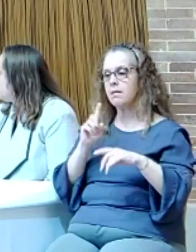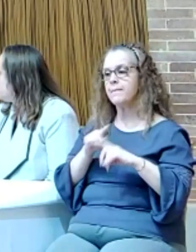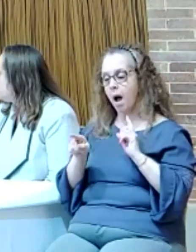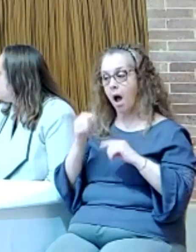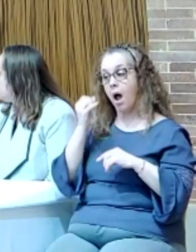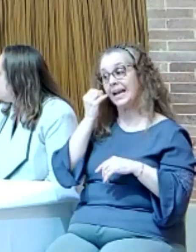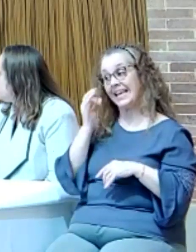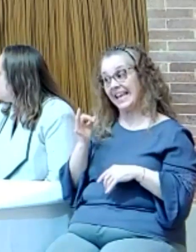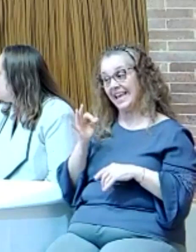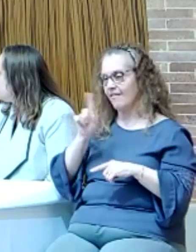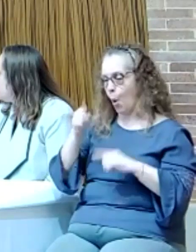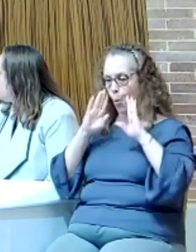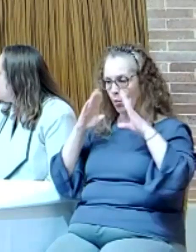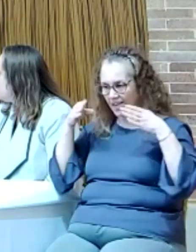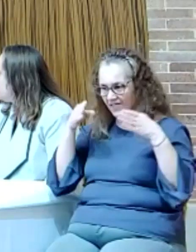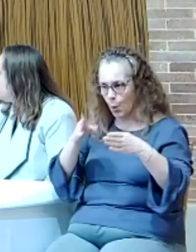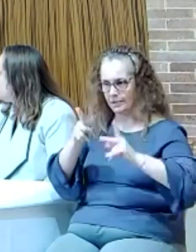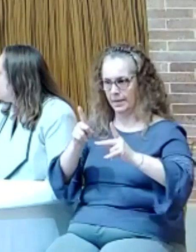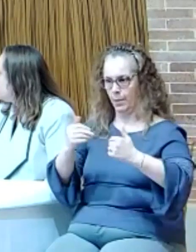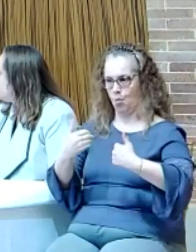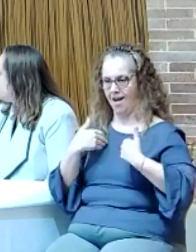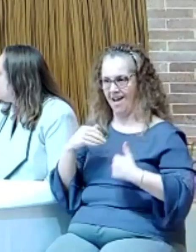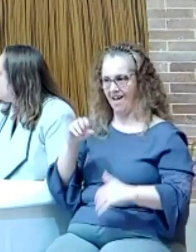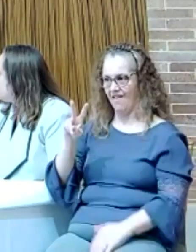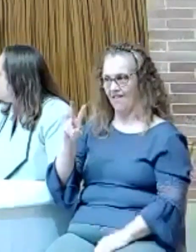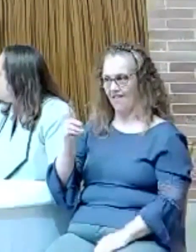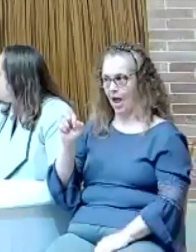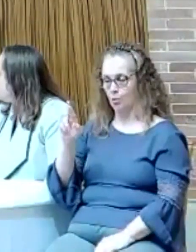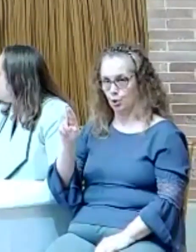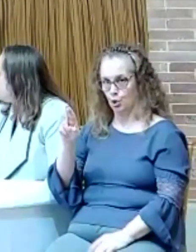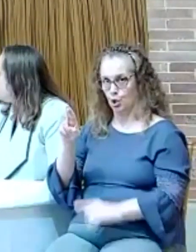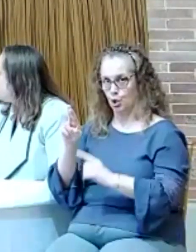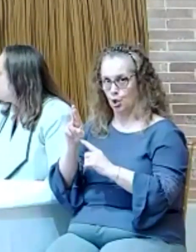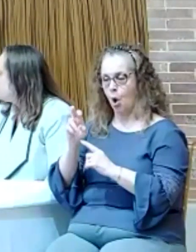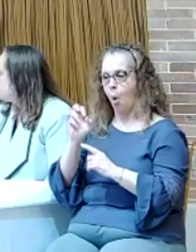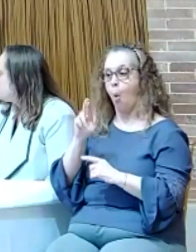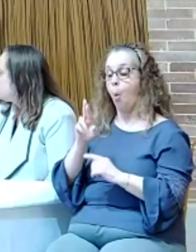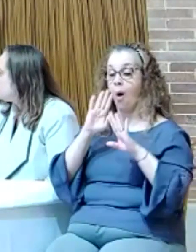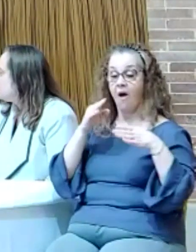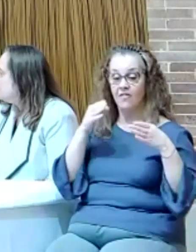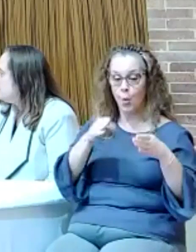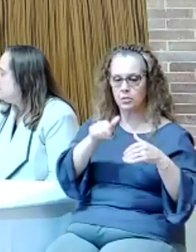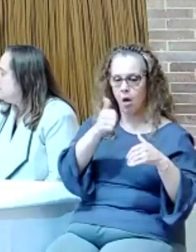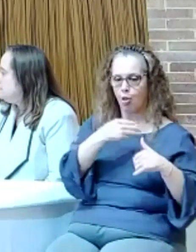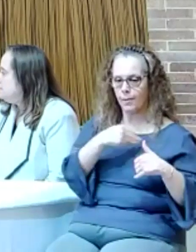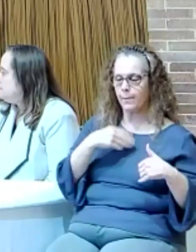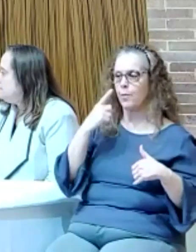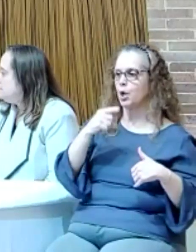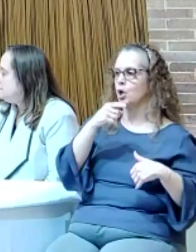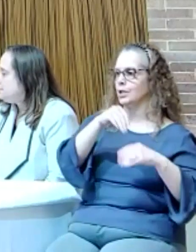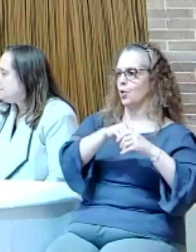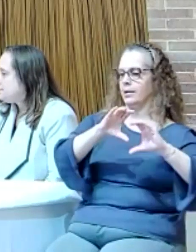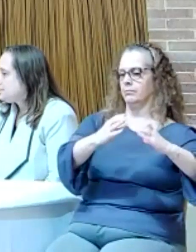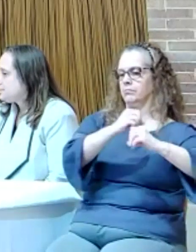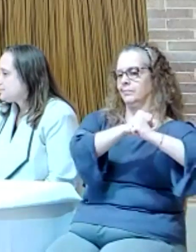being focused on people with vouchers or being focused on a member because they're in a different protected class that's where things